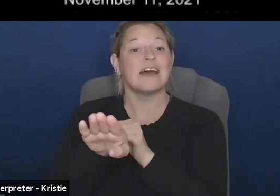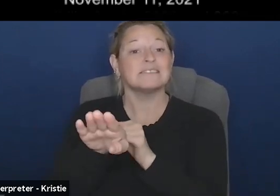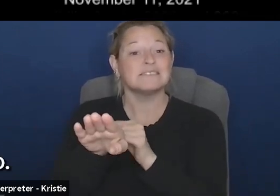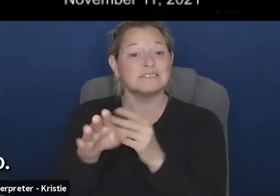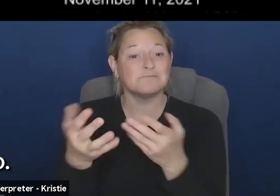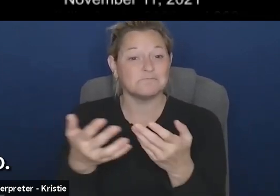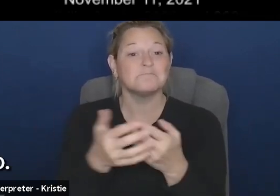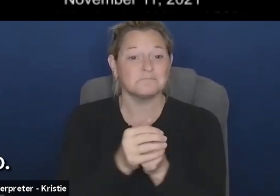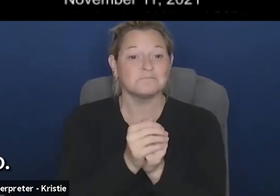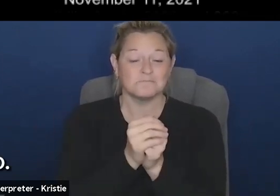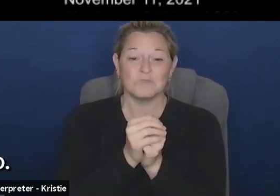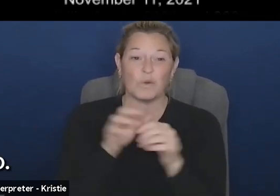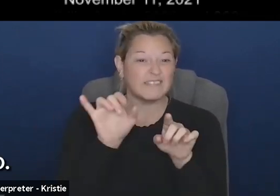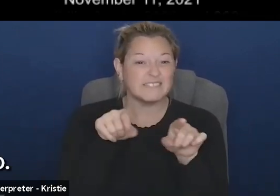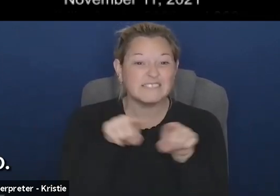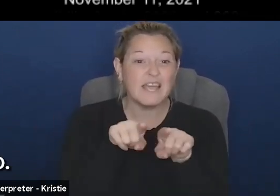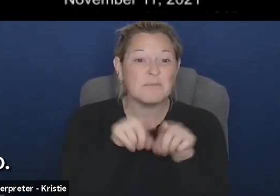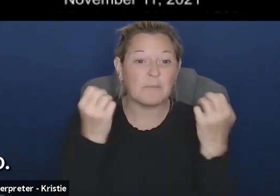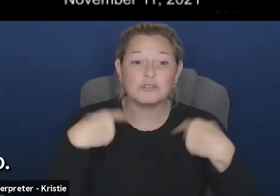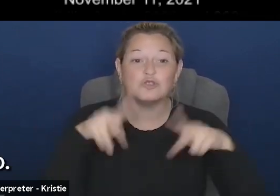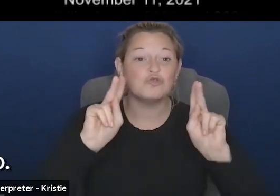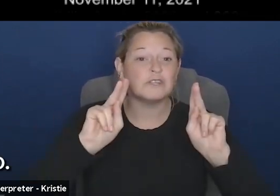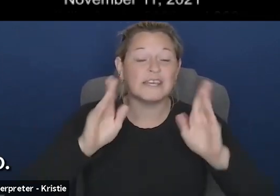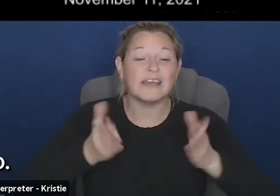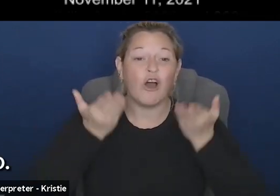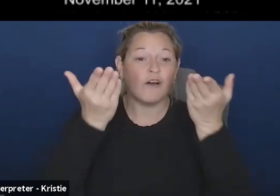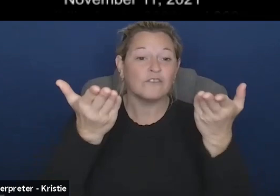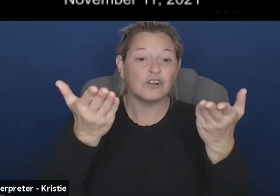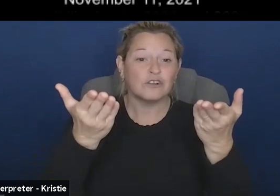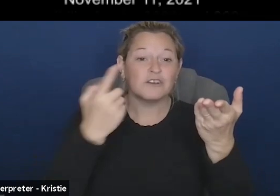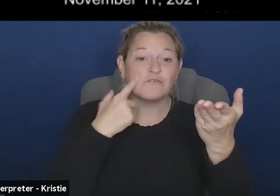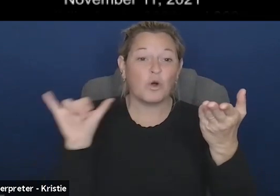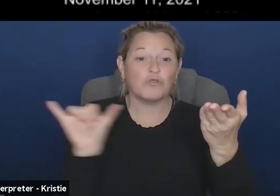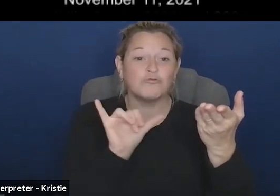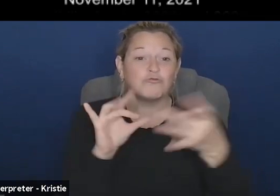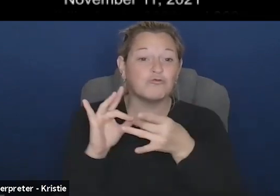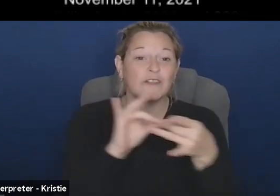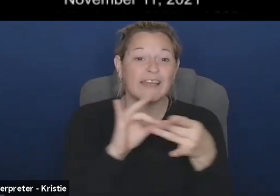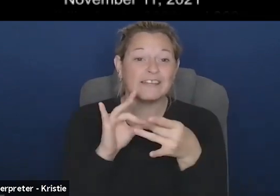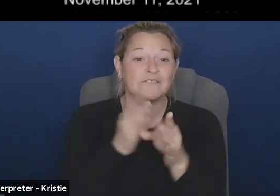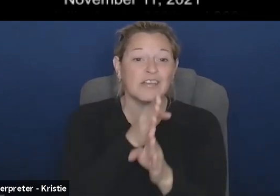or opportunities in space-related fields.